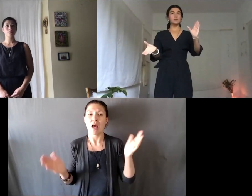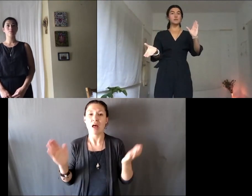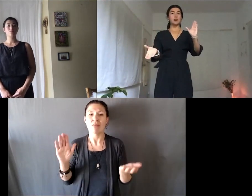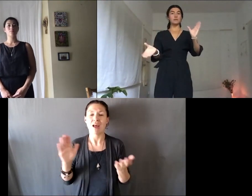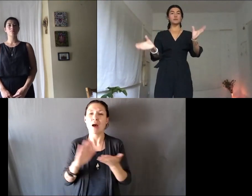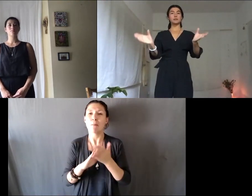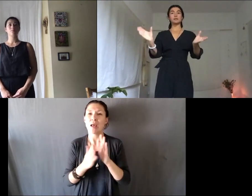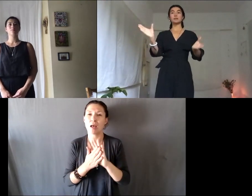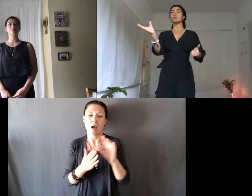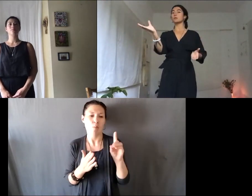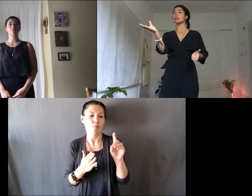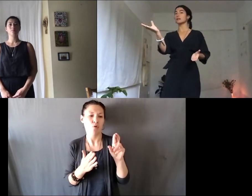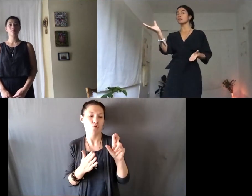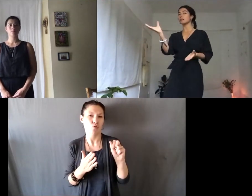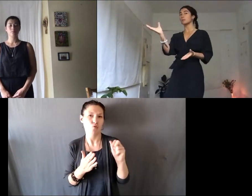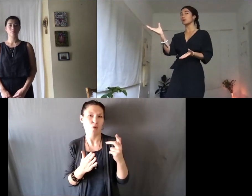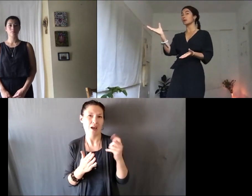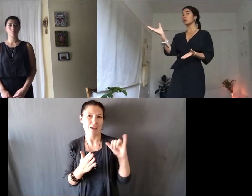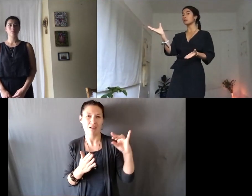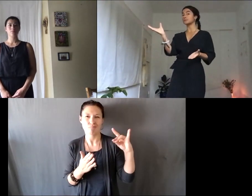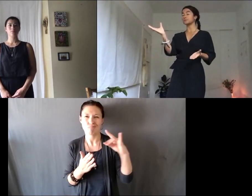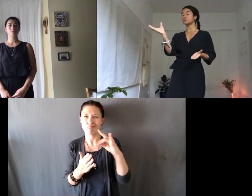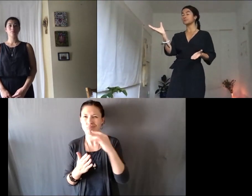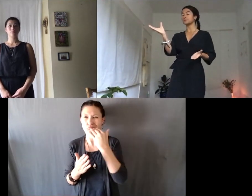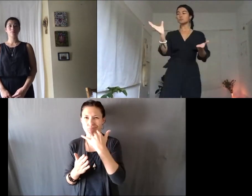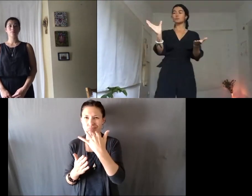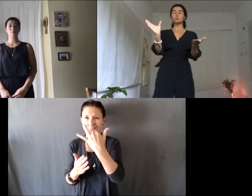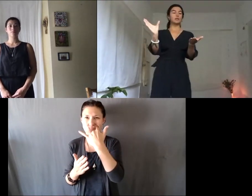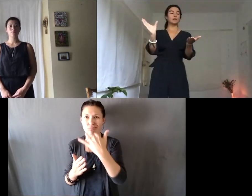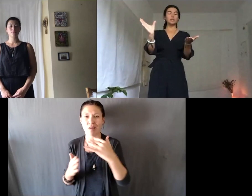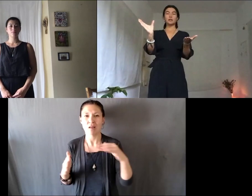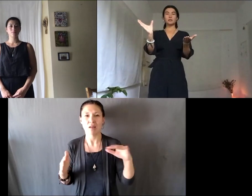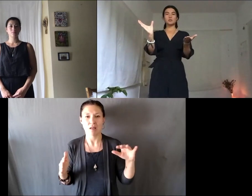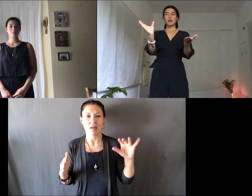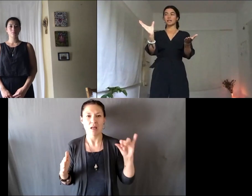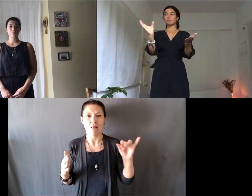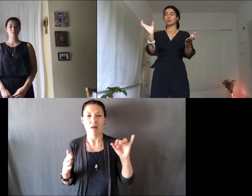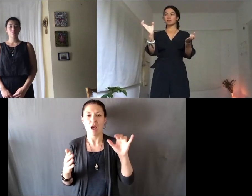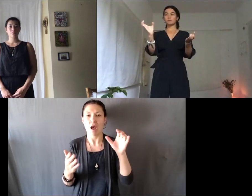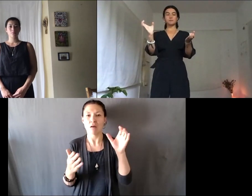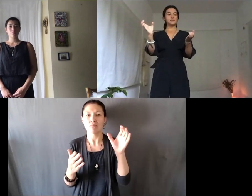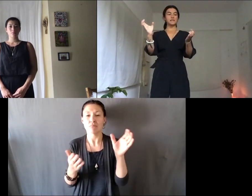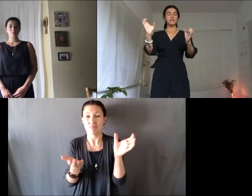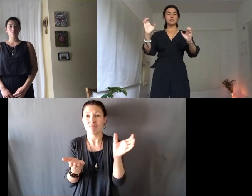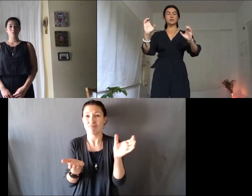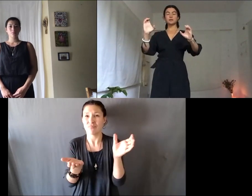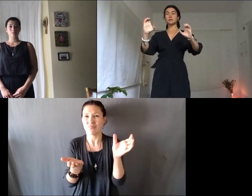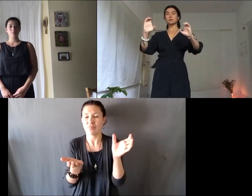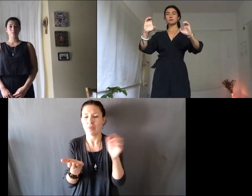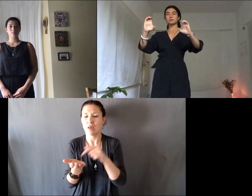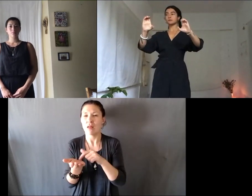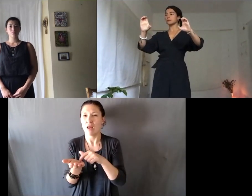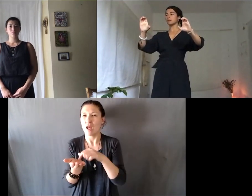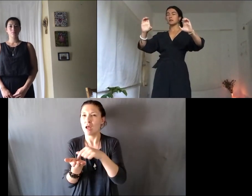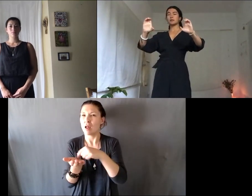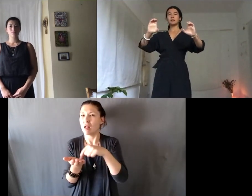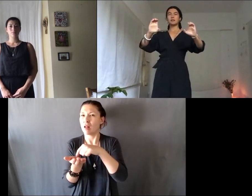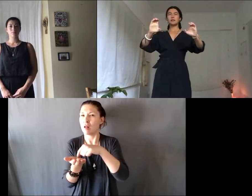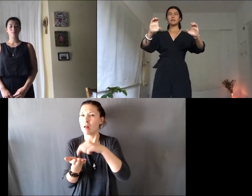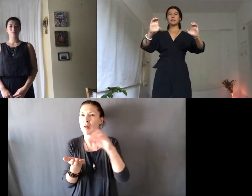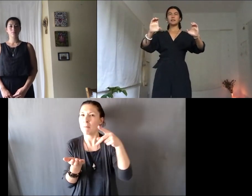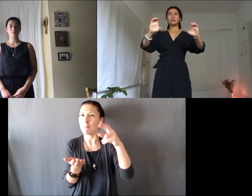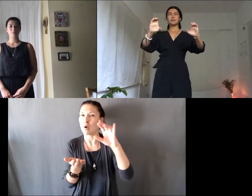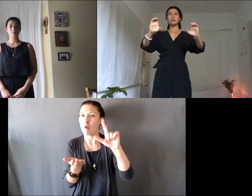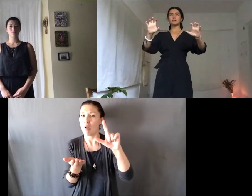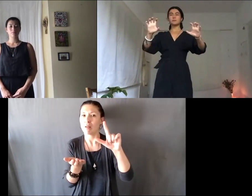They're soft, they're holding the pearl. The dragon becomes the eagle.